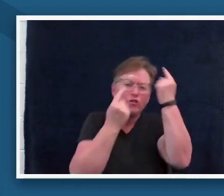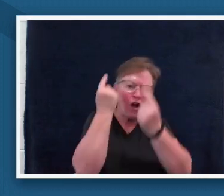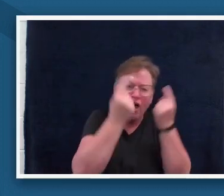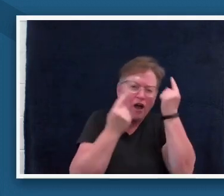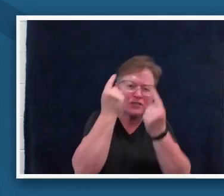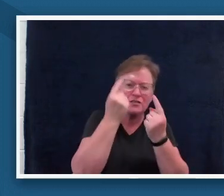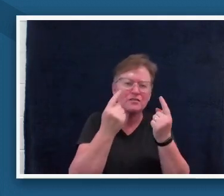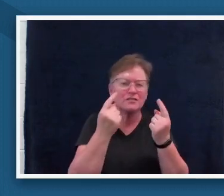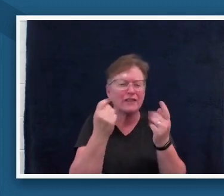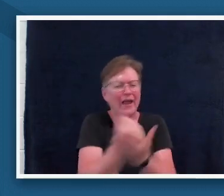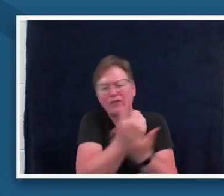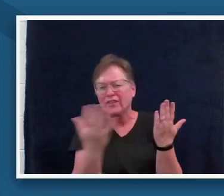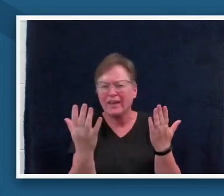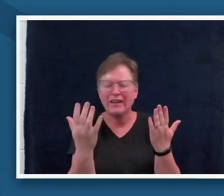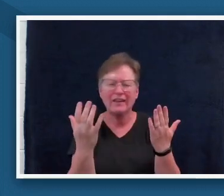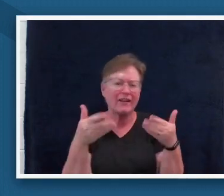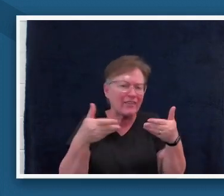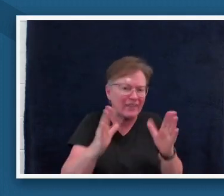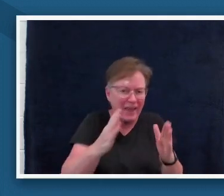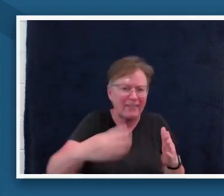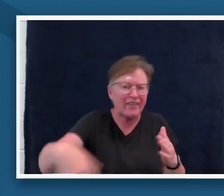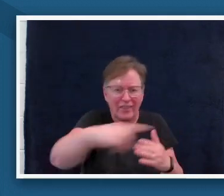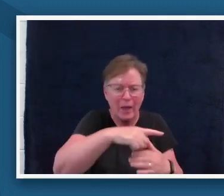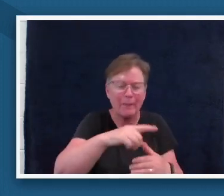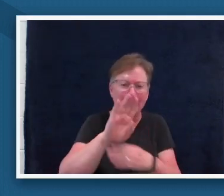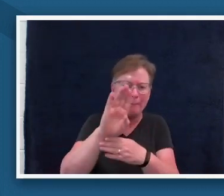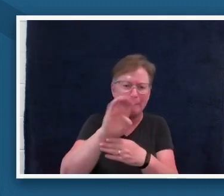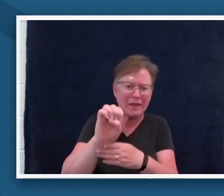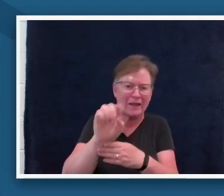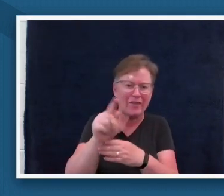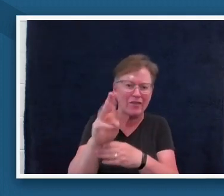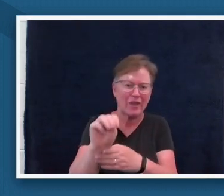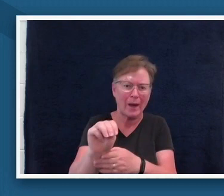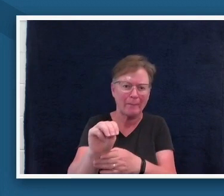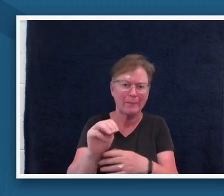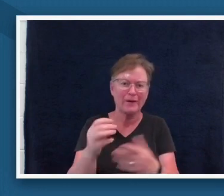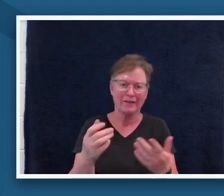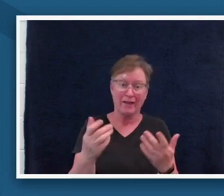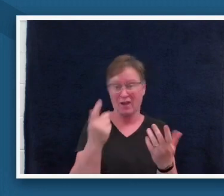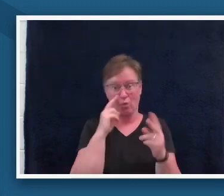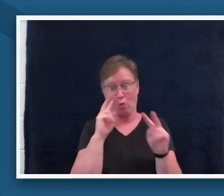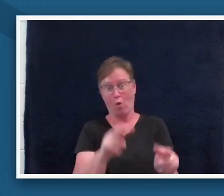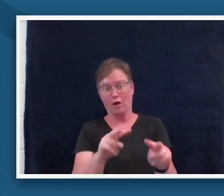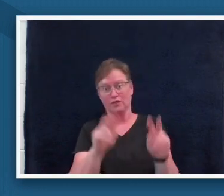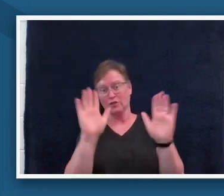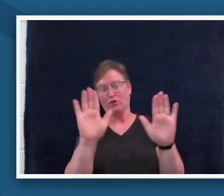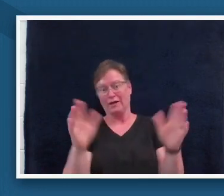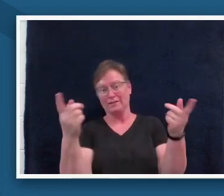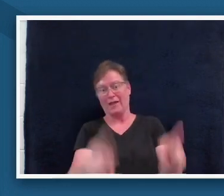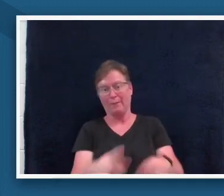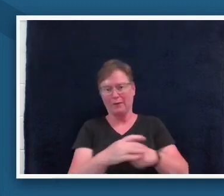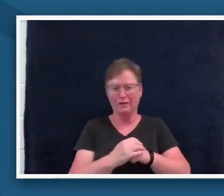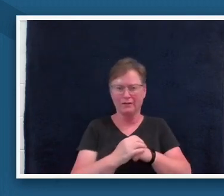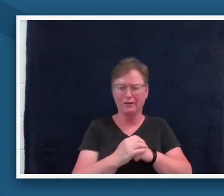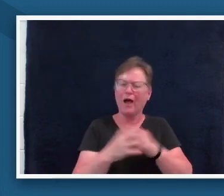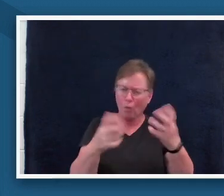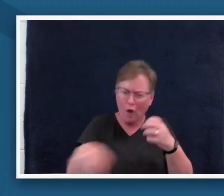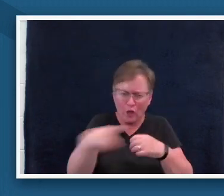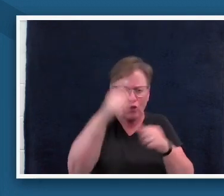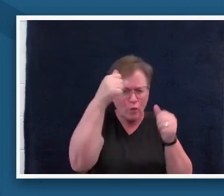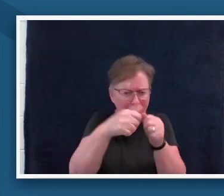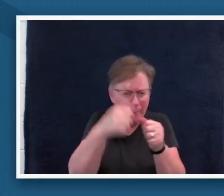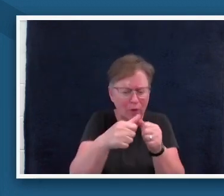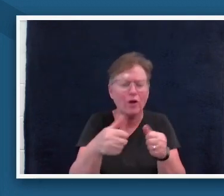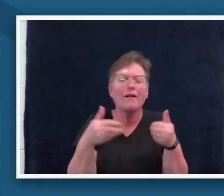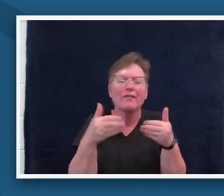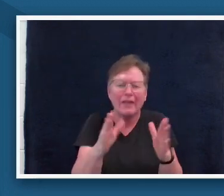things. Just let them be them and watch their greatness happen. That's what I just want everyone to remember. Just let them do